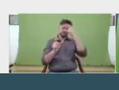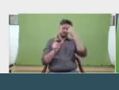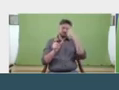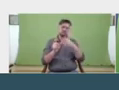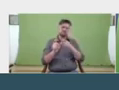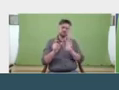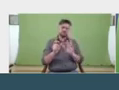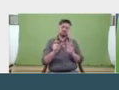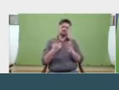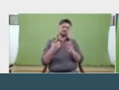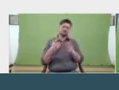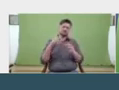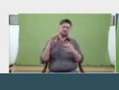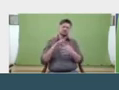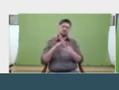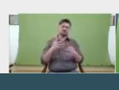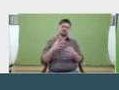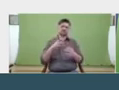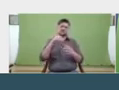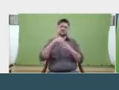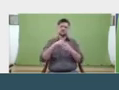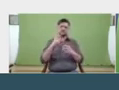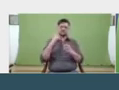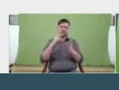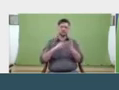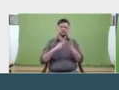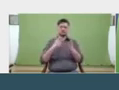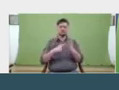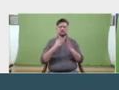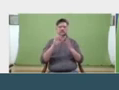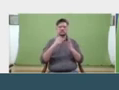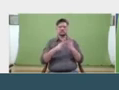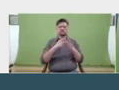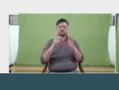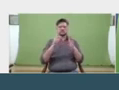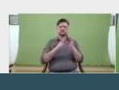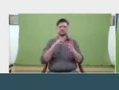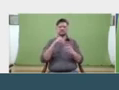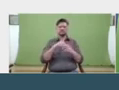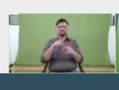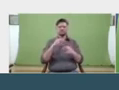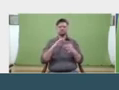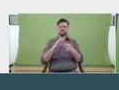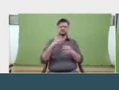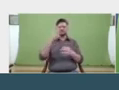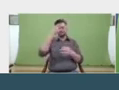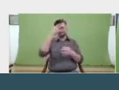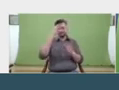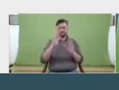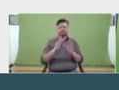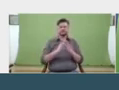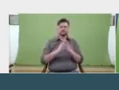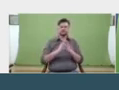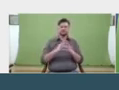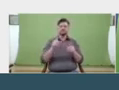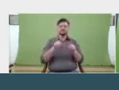due to something called incorporation okay so let me um see uh